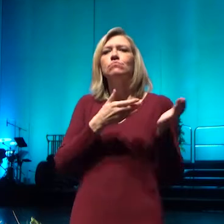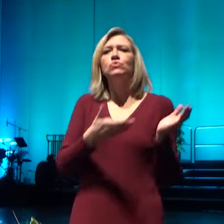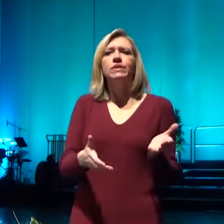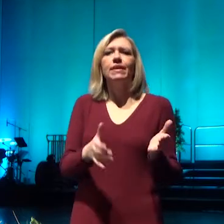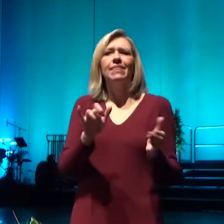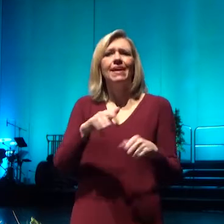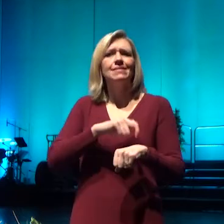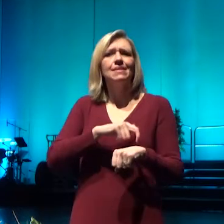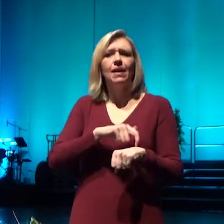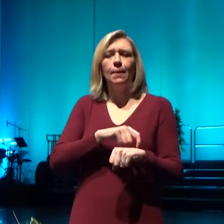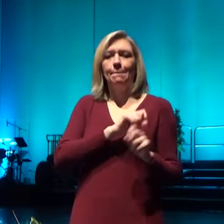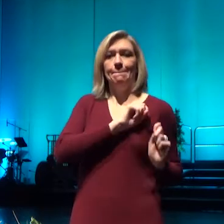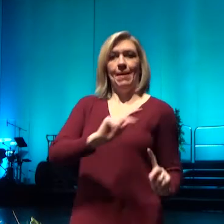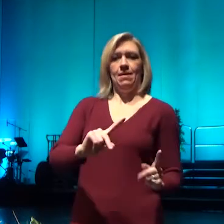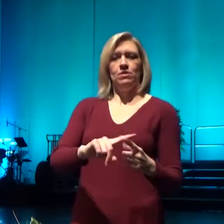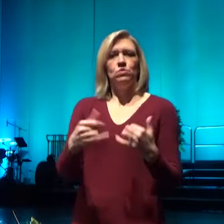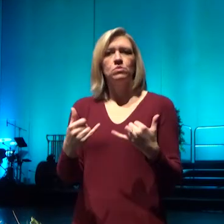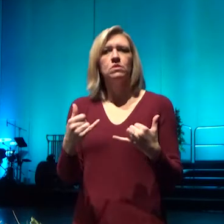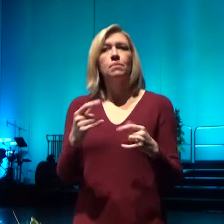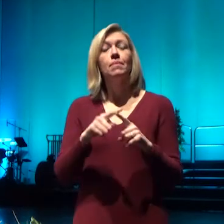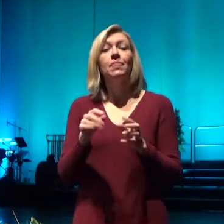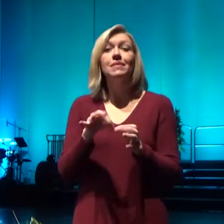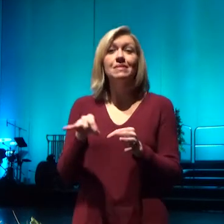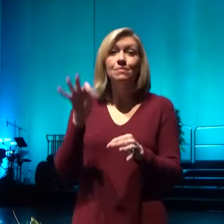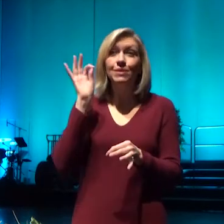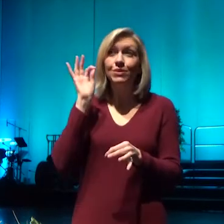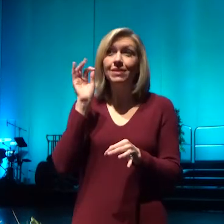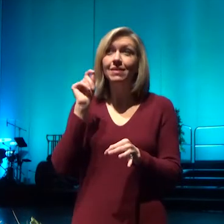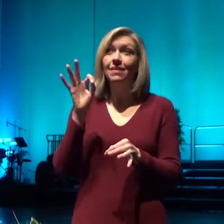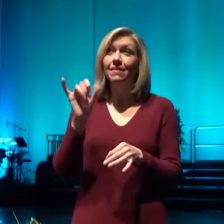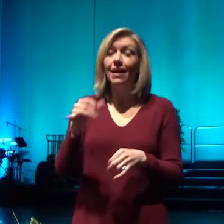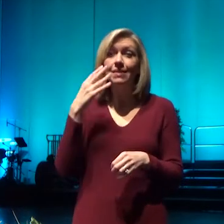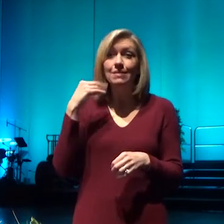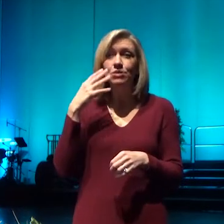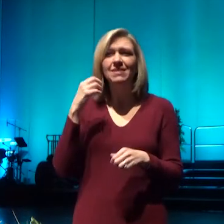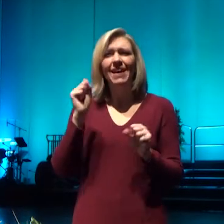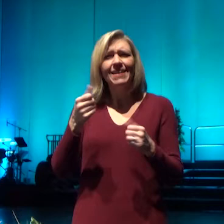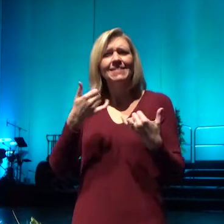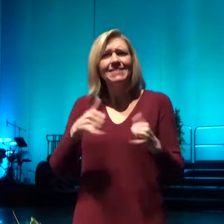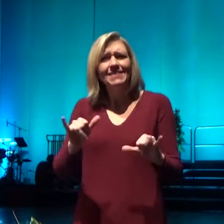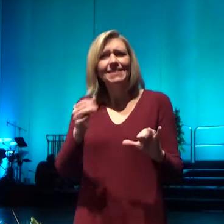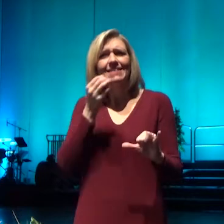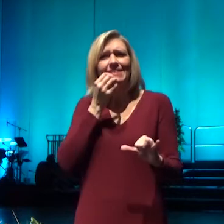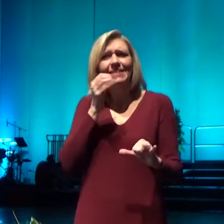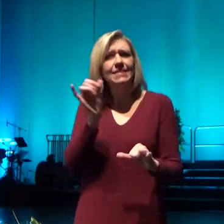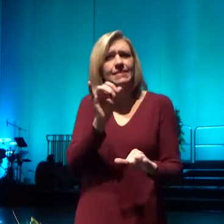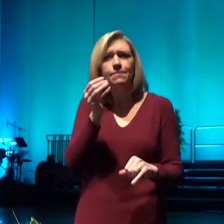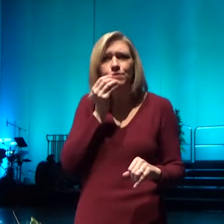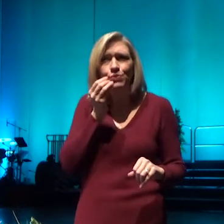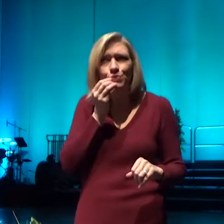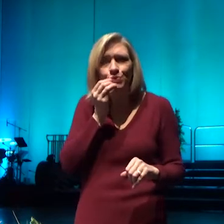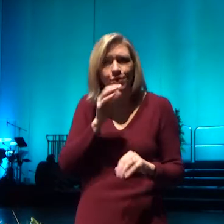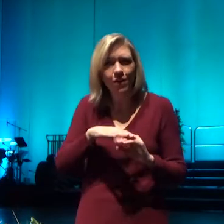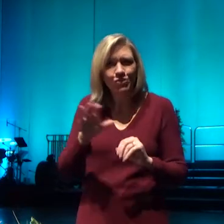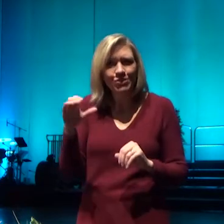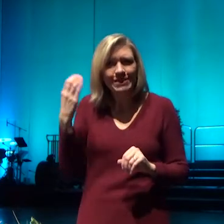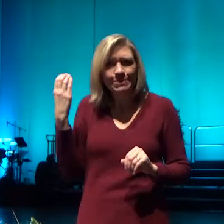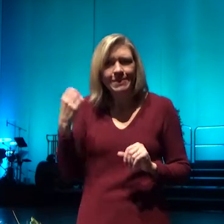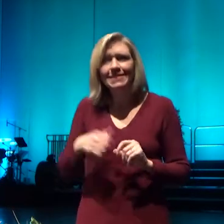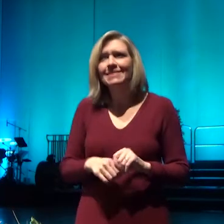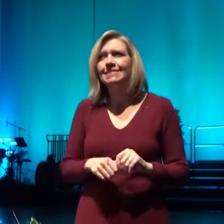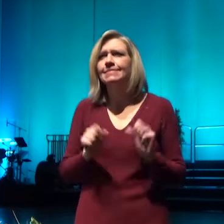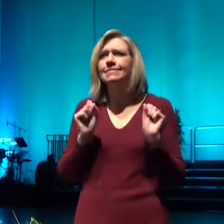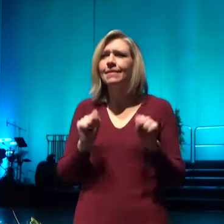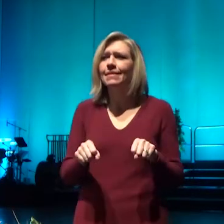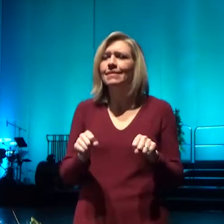time past back to the present, but the spirit of it. I can still eat gherkins and olives on Christmas. I